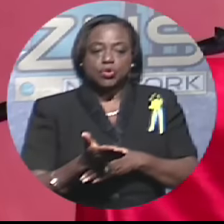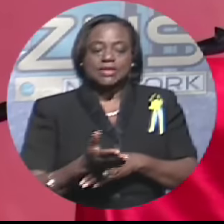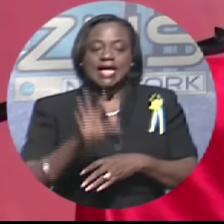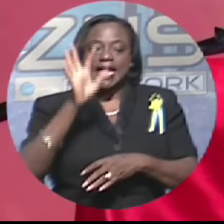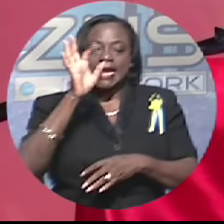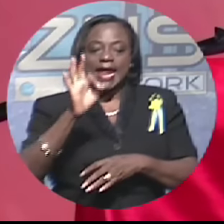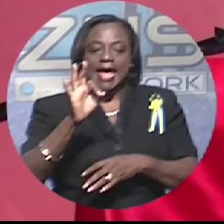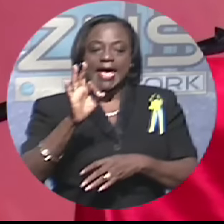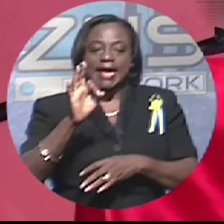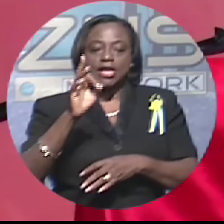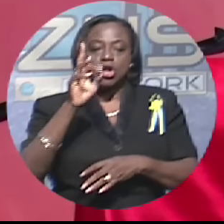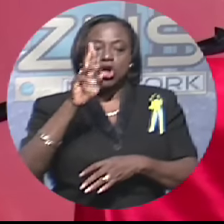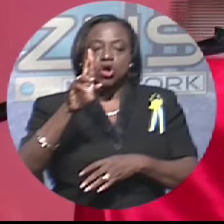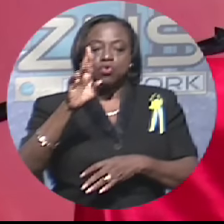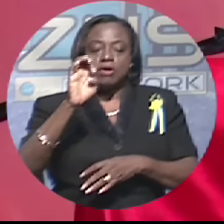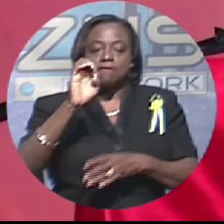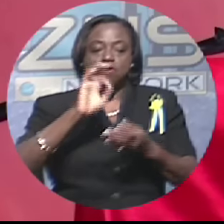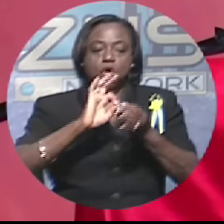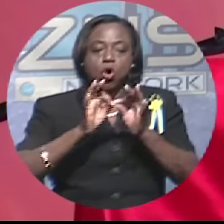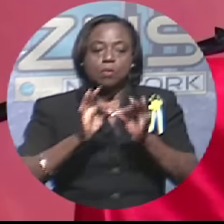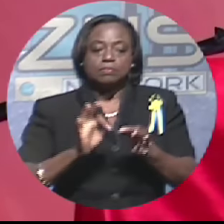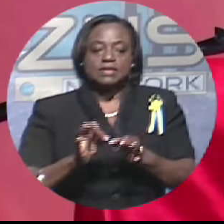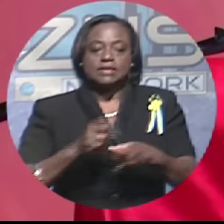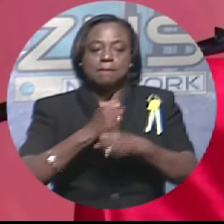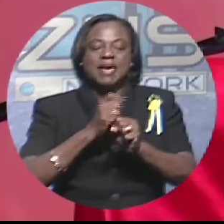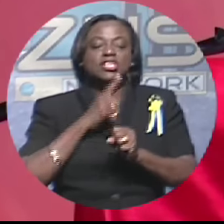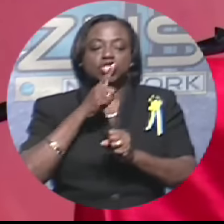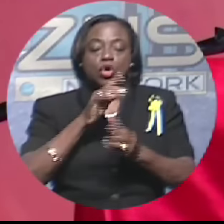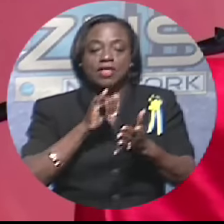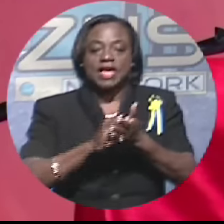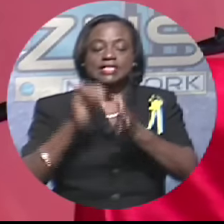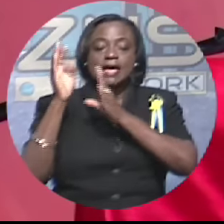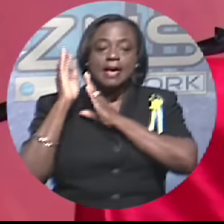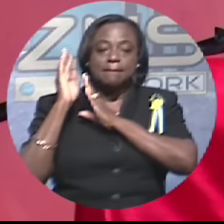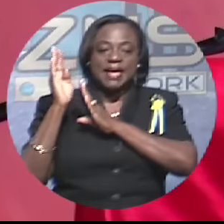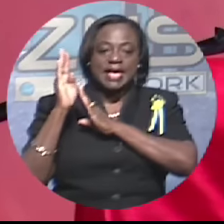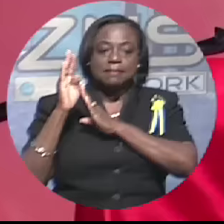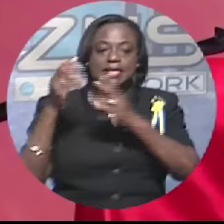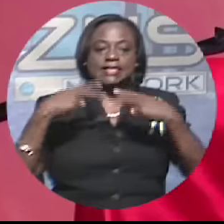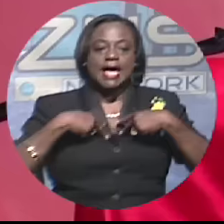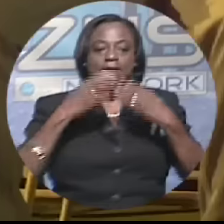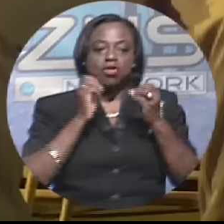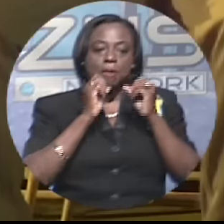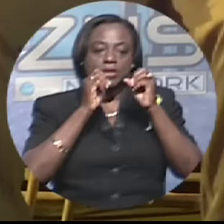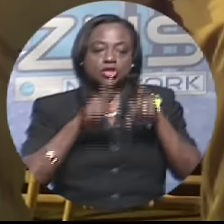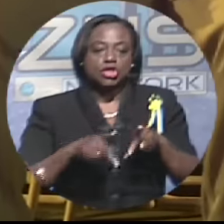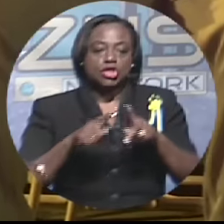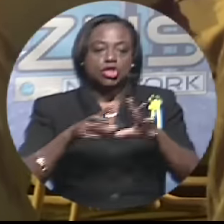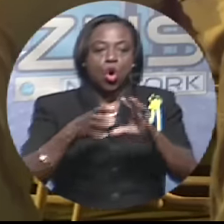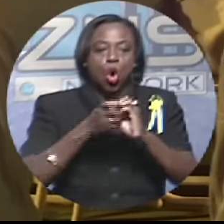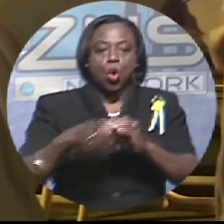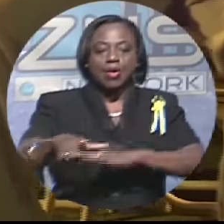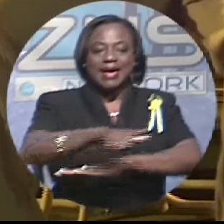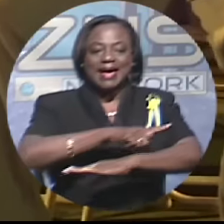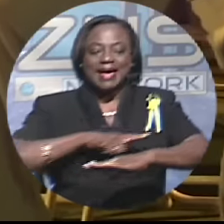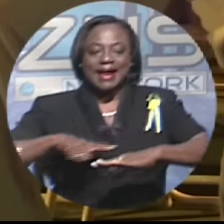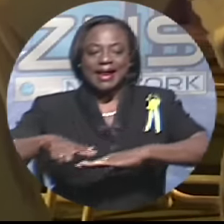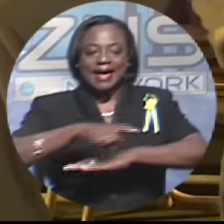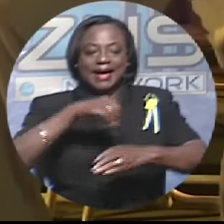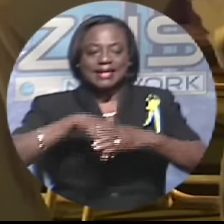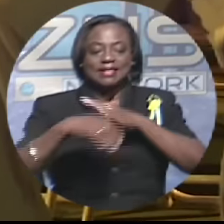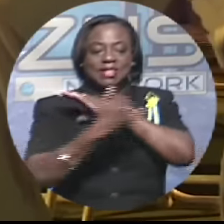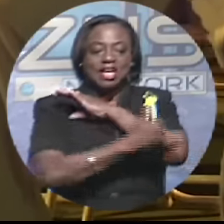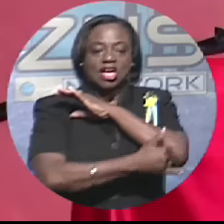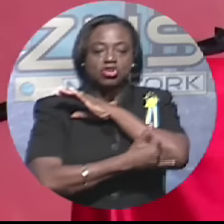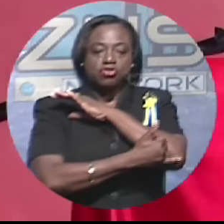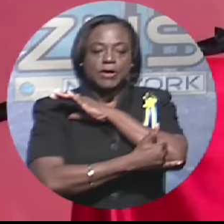reform, ensuring that Bahamians have an opportunity to own land in this country.